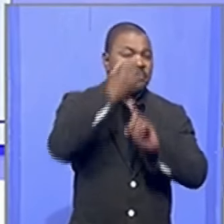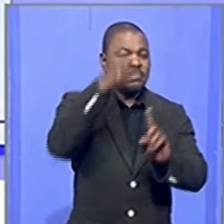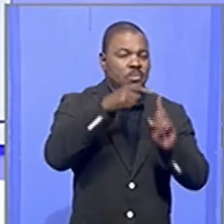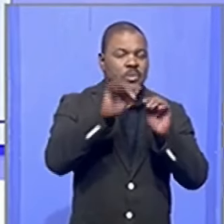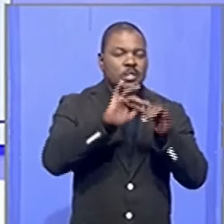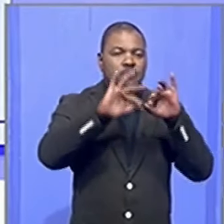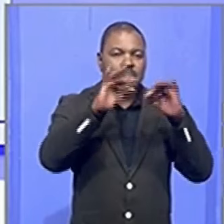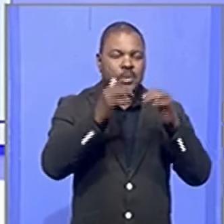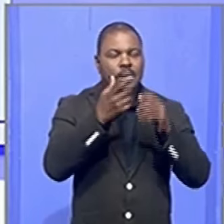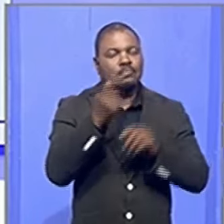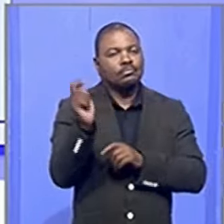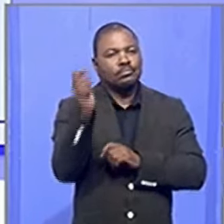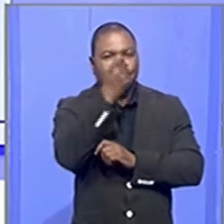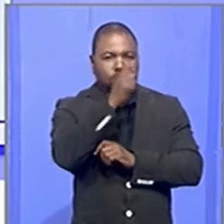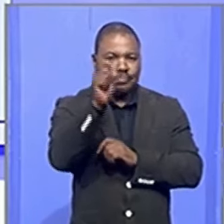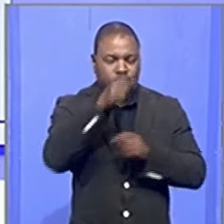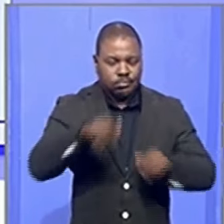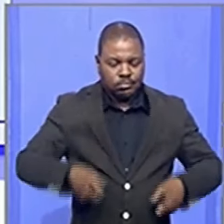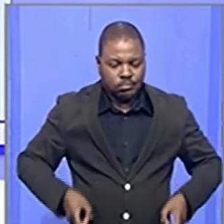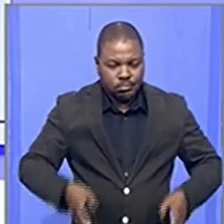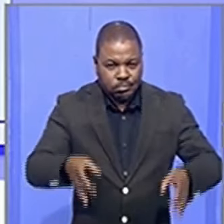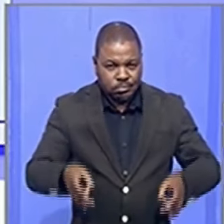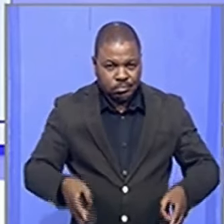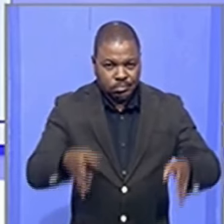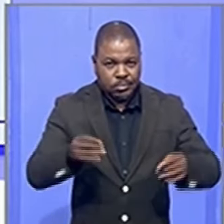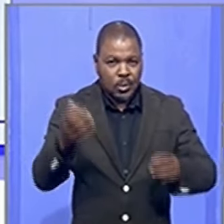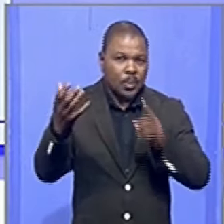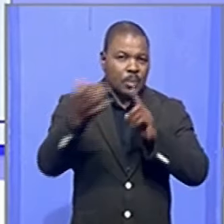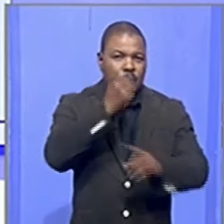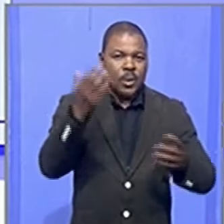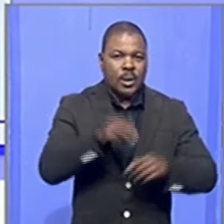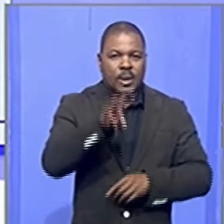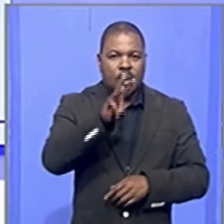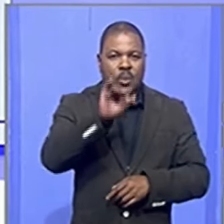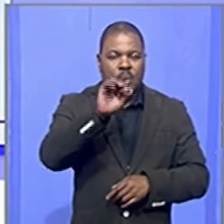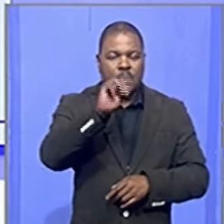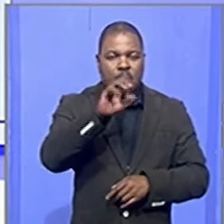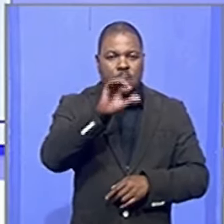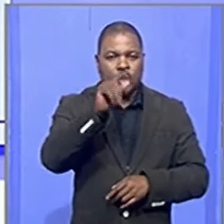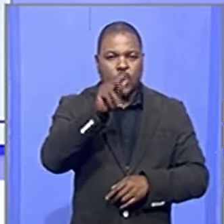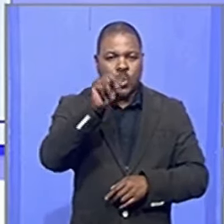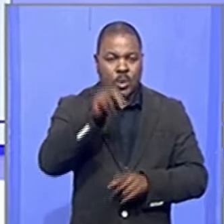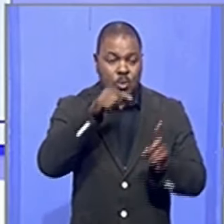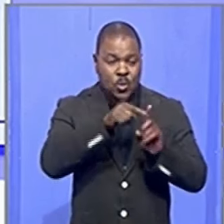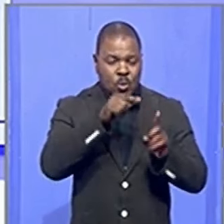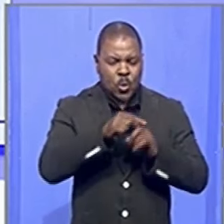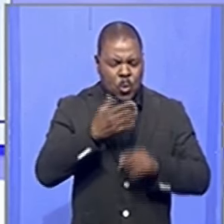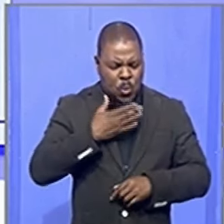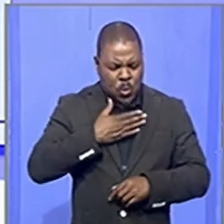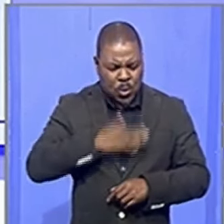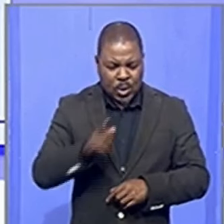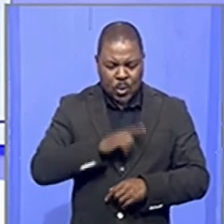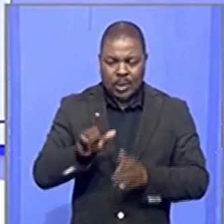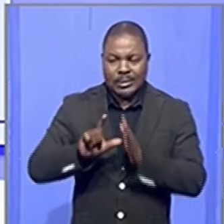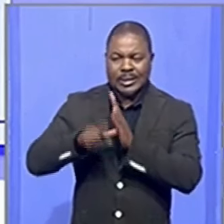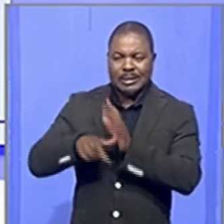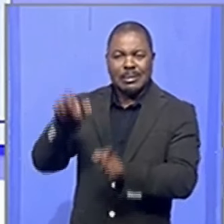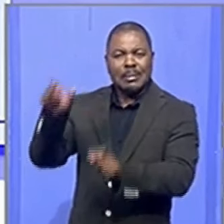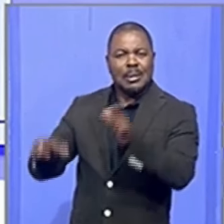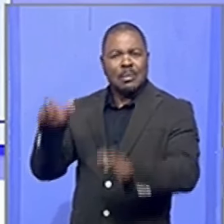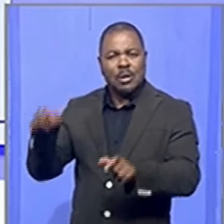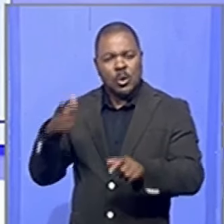ya tennis ya setilo sa go thetha phadišanong yeo e bego swaretse ka Wimbledon. Kgothatso Monjane o lela gore bao ba phelago ka bogolofadi